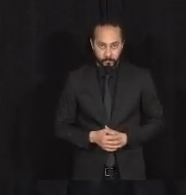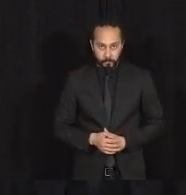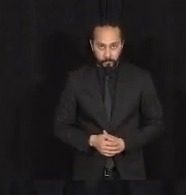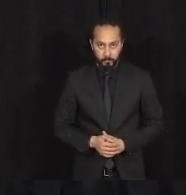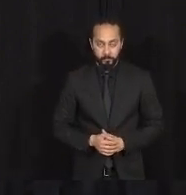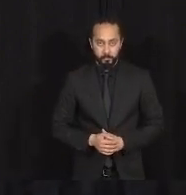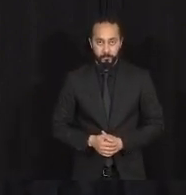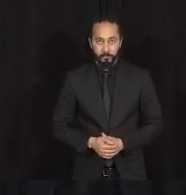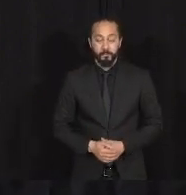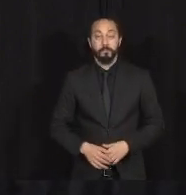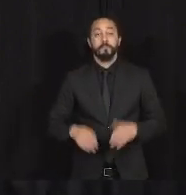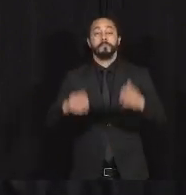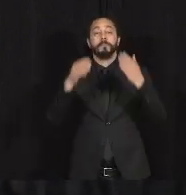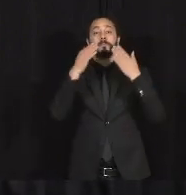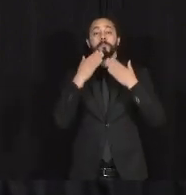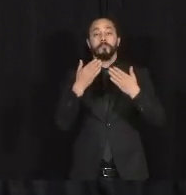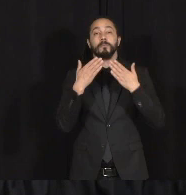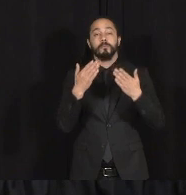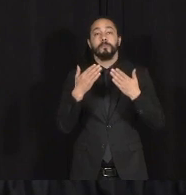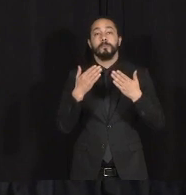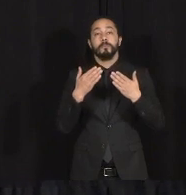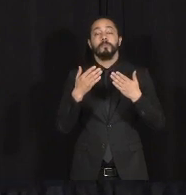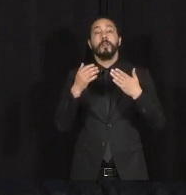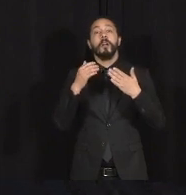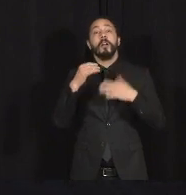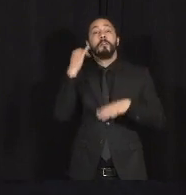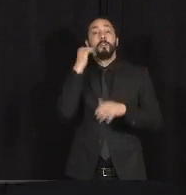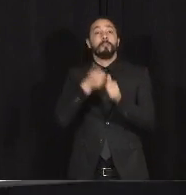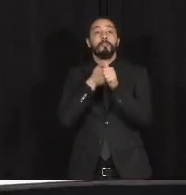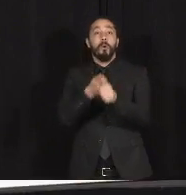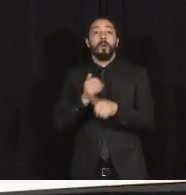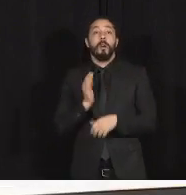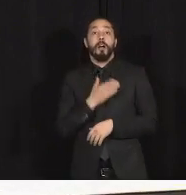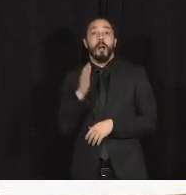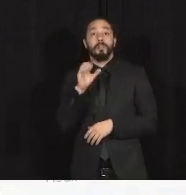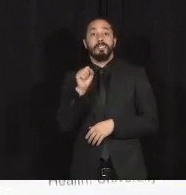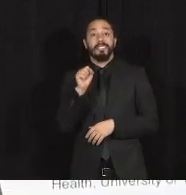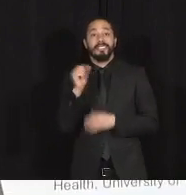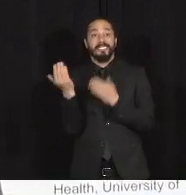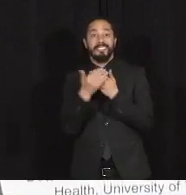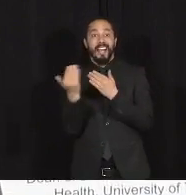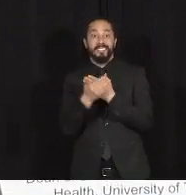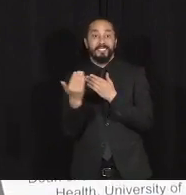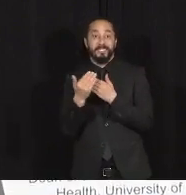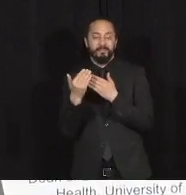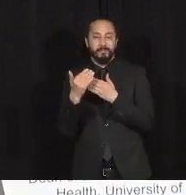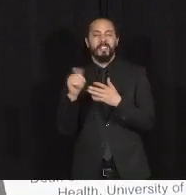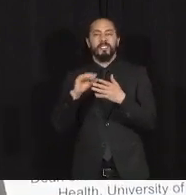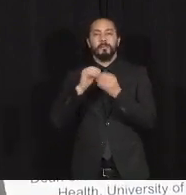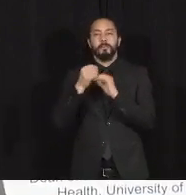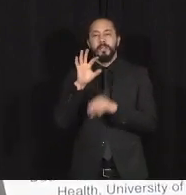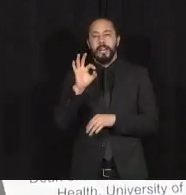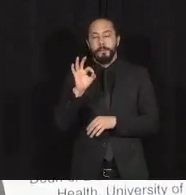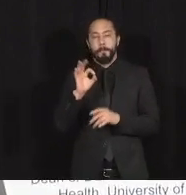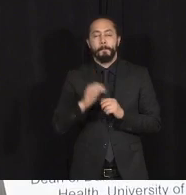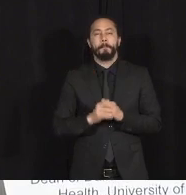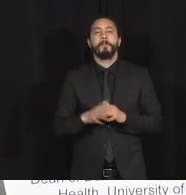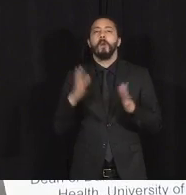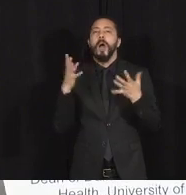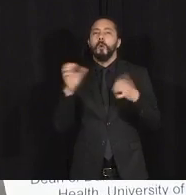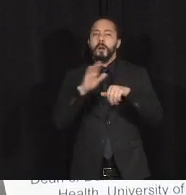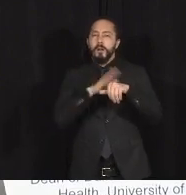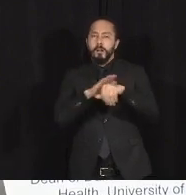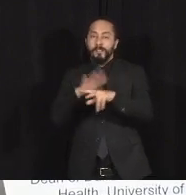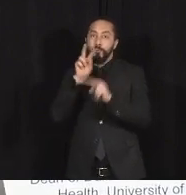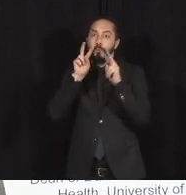following on with slides and talk a little bit about some of the caution with which any models need to be interpreted. They're really used to help us plan what